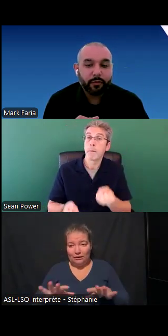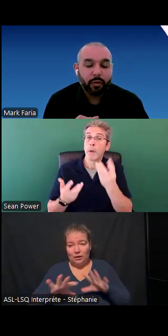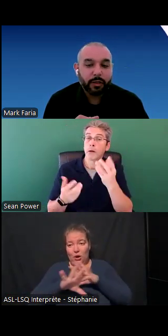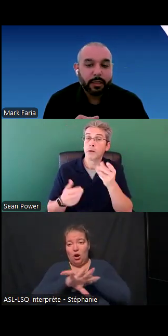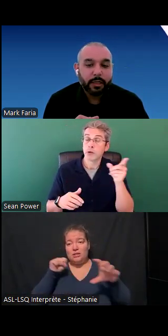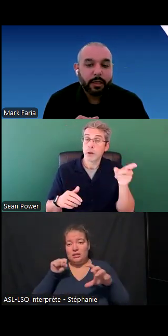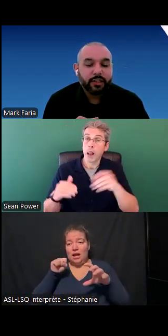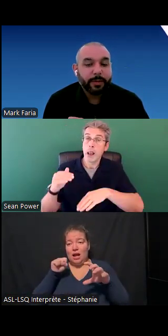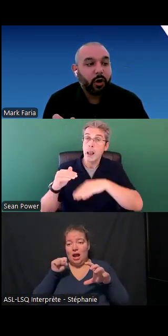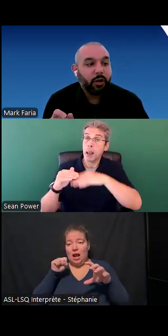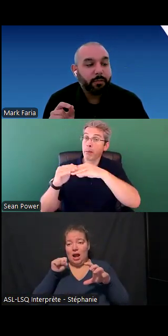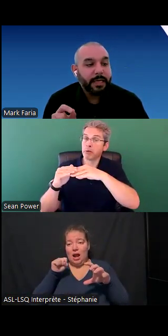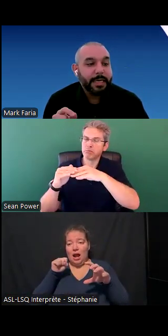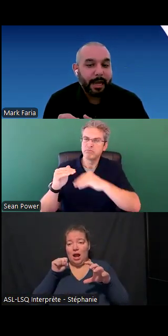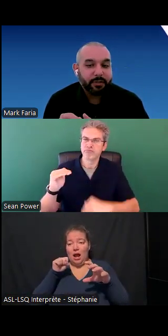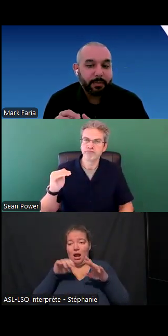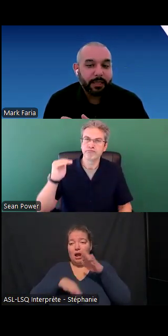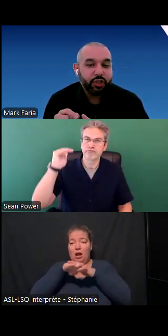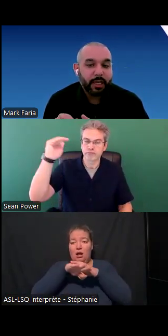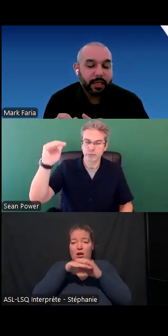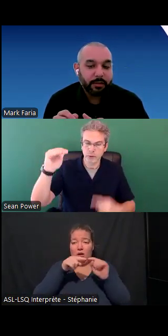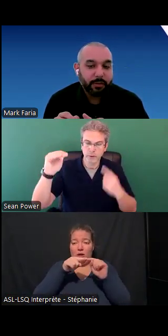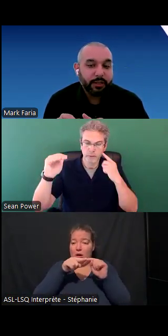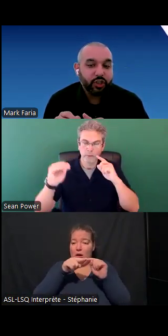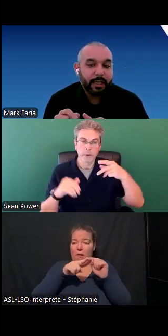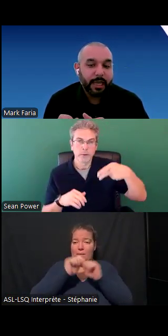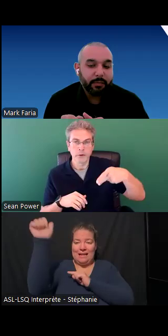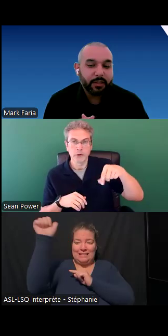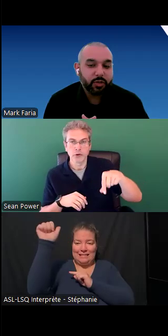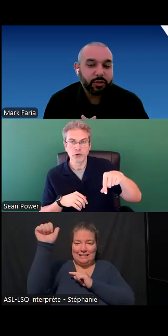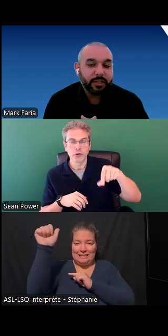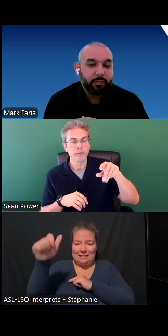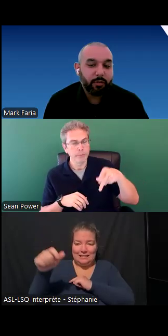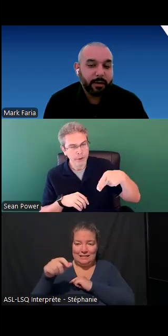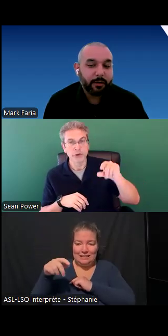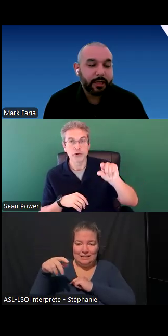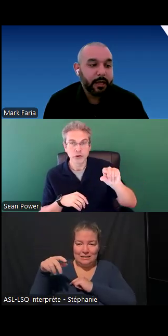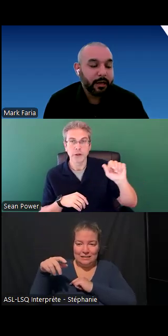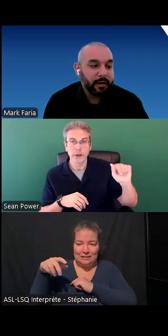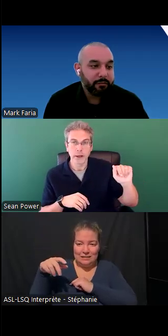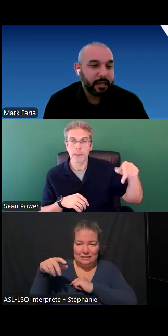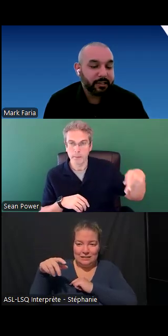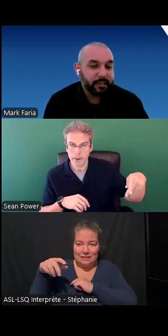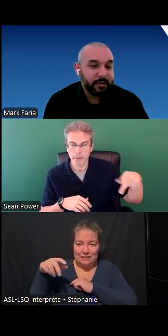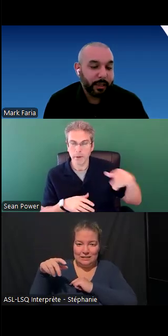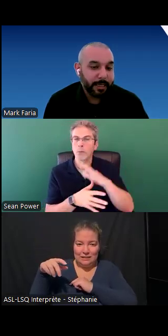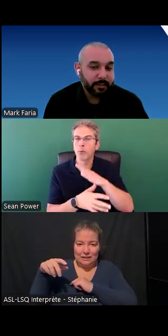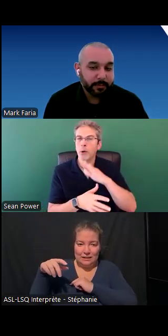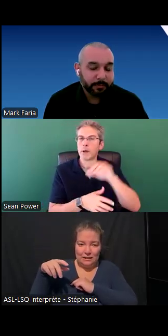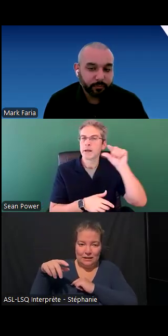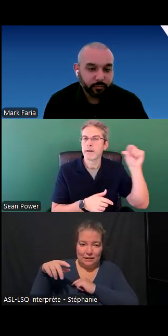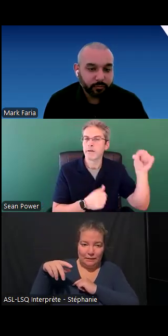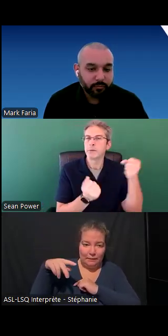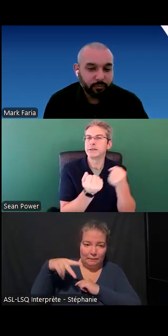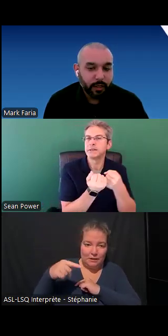withdrawals for something called PGAPs, PGAPs, which means primary government assisted plans.